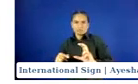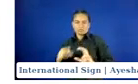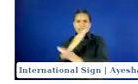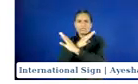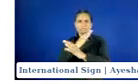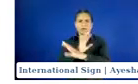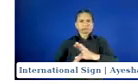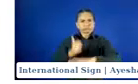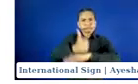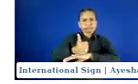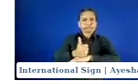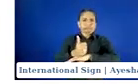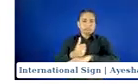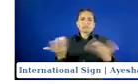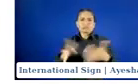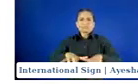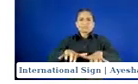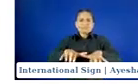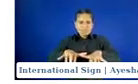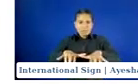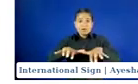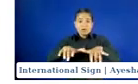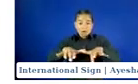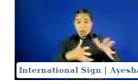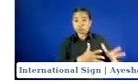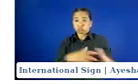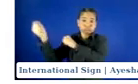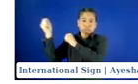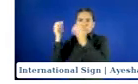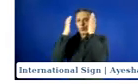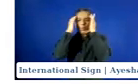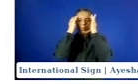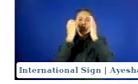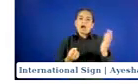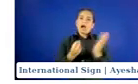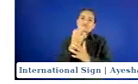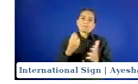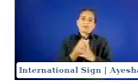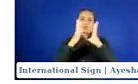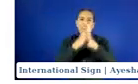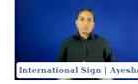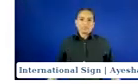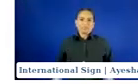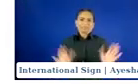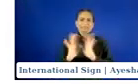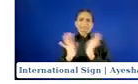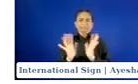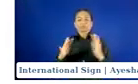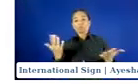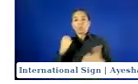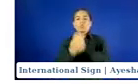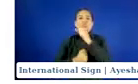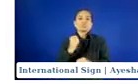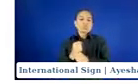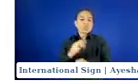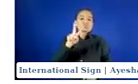went web-based, and from a central point, you are able to see in real time who is registering people where, in which